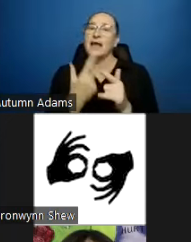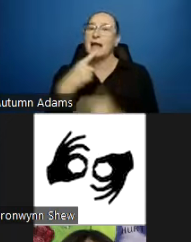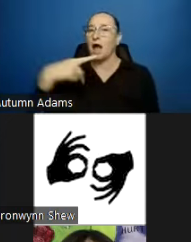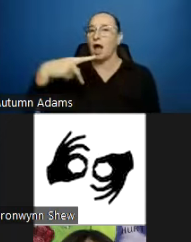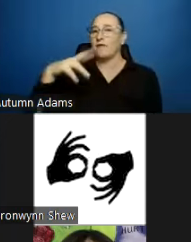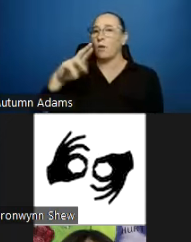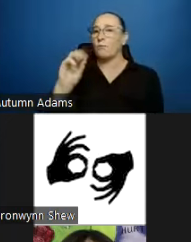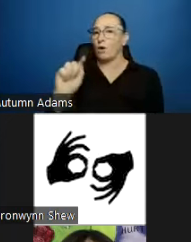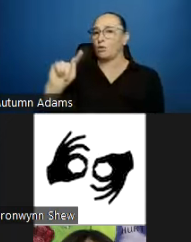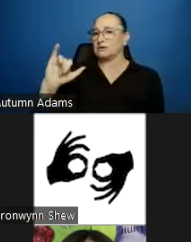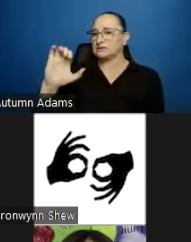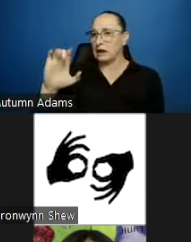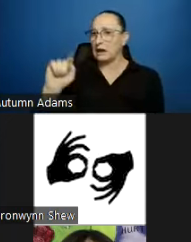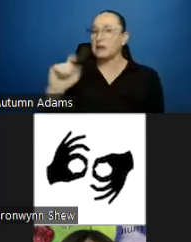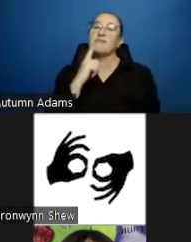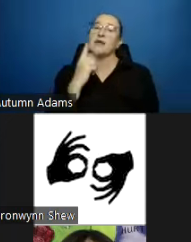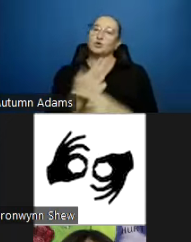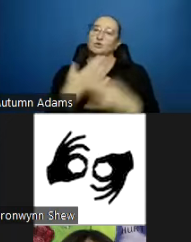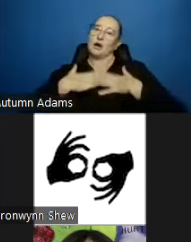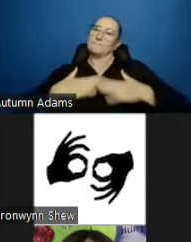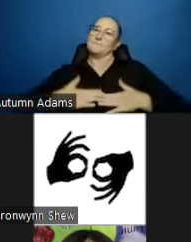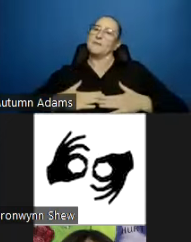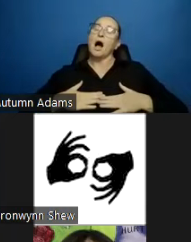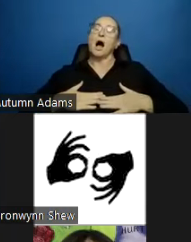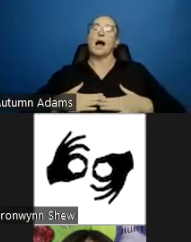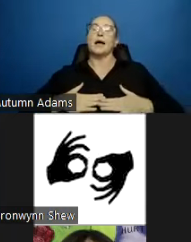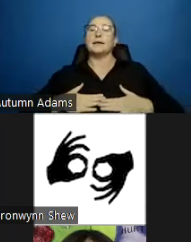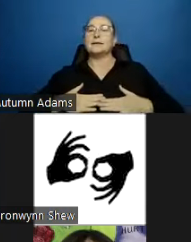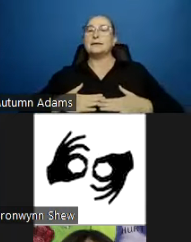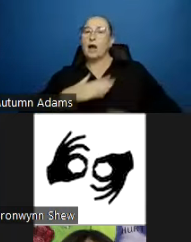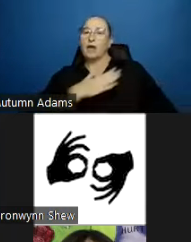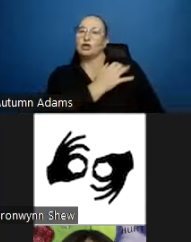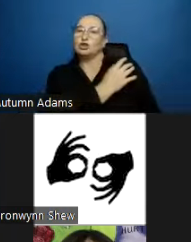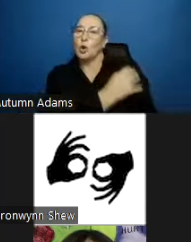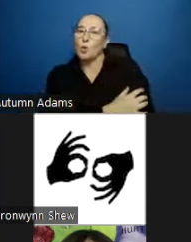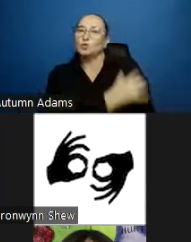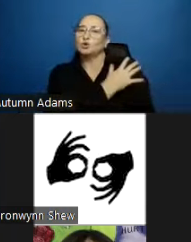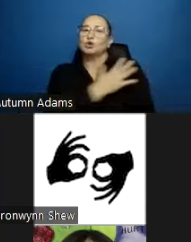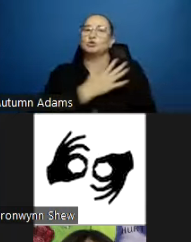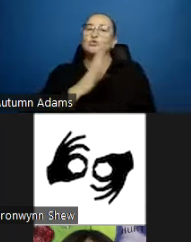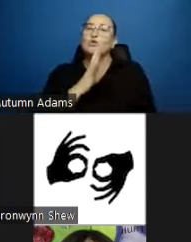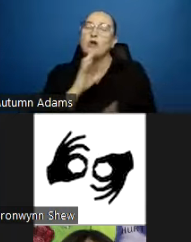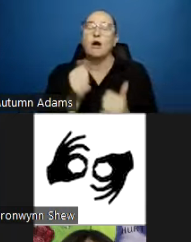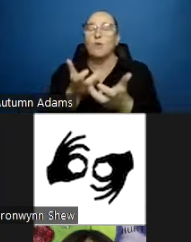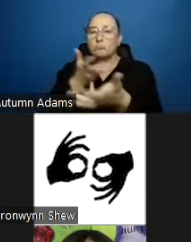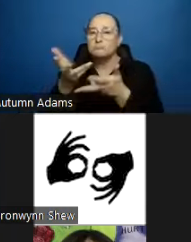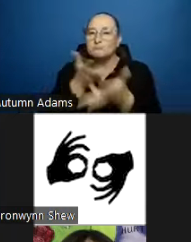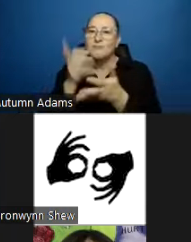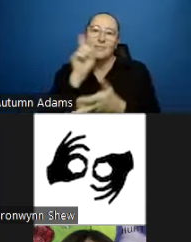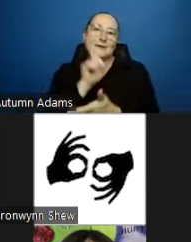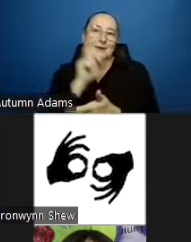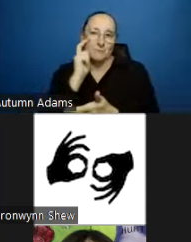meaning they use their body to, like down here and up on their shoulder, to talk to the deaf-blind person. And we do have those